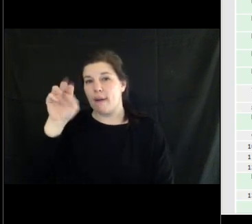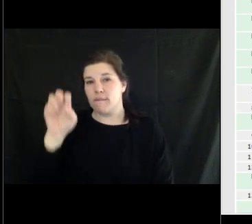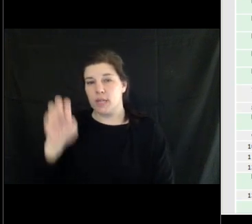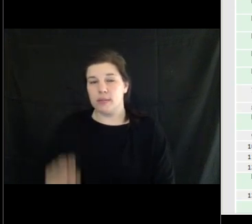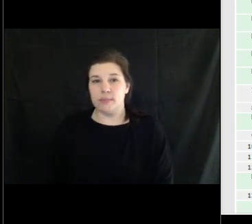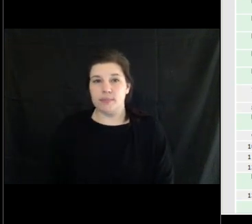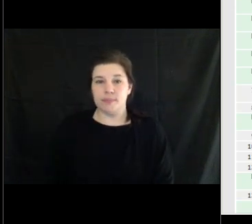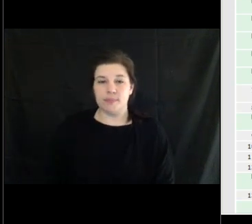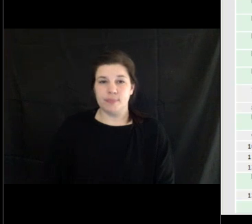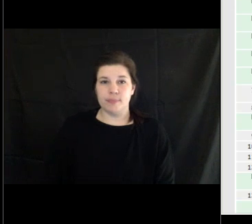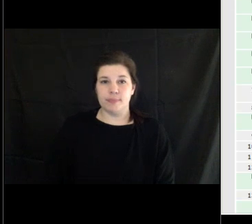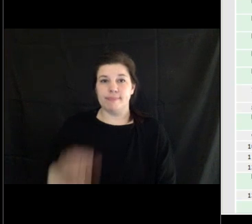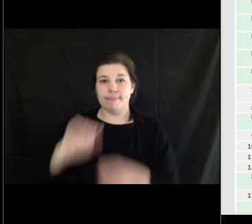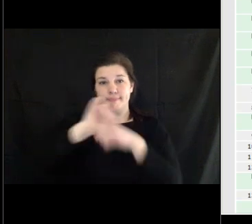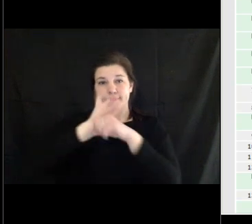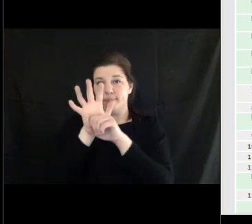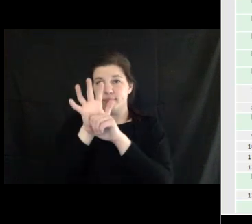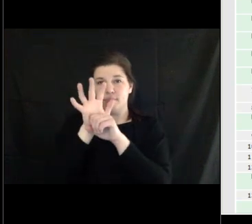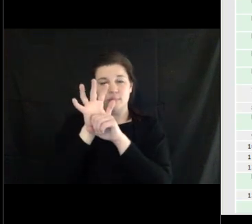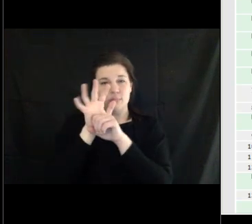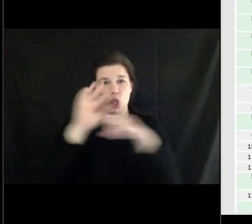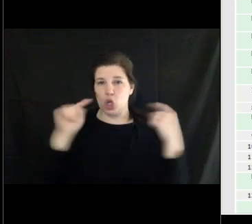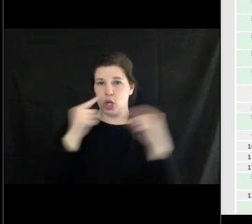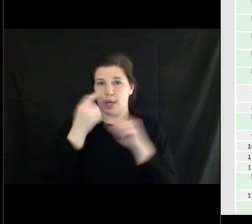The pandemic did a number on all of us.